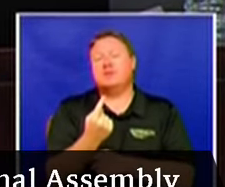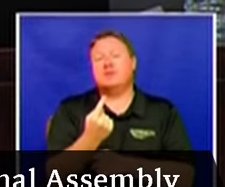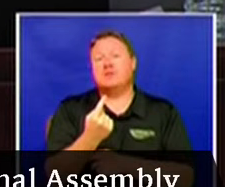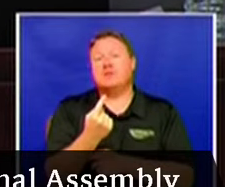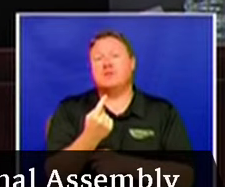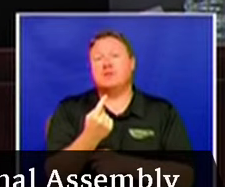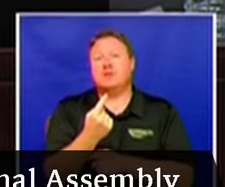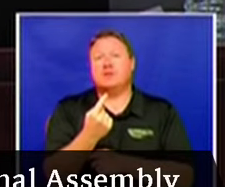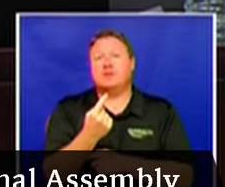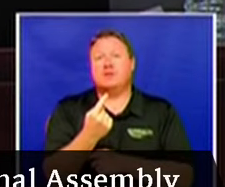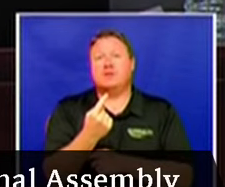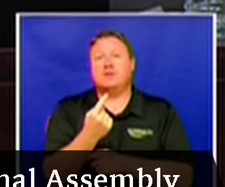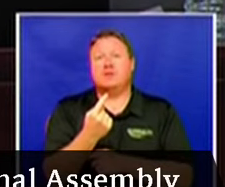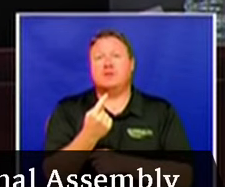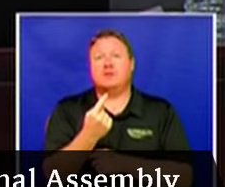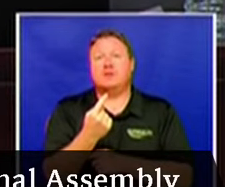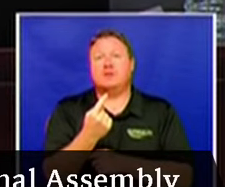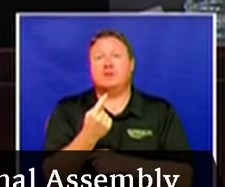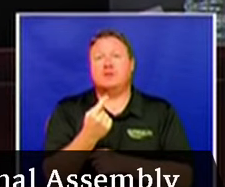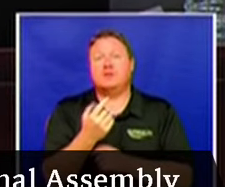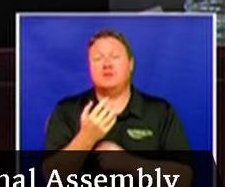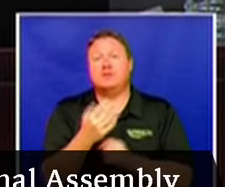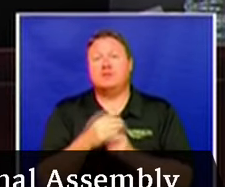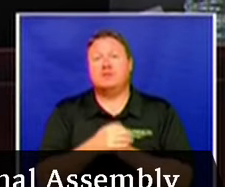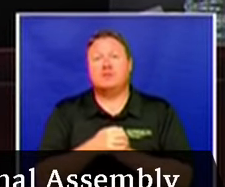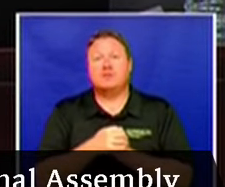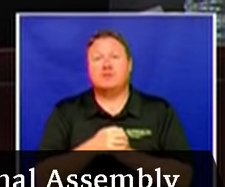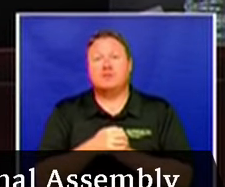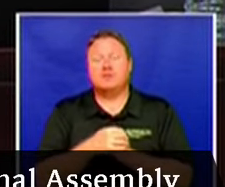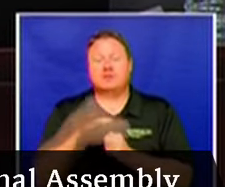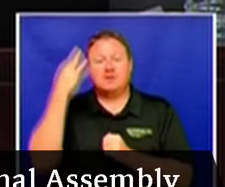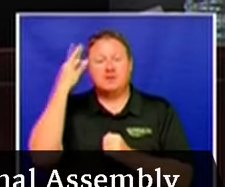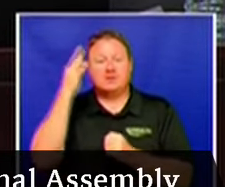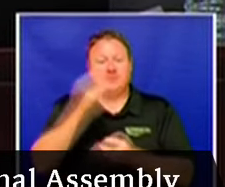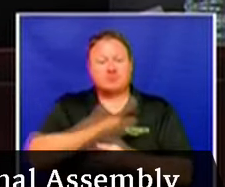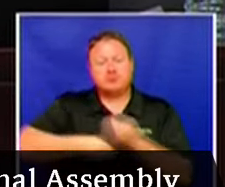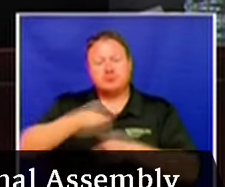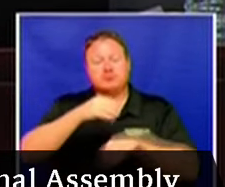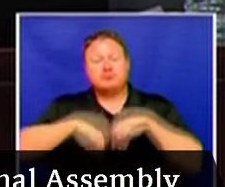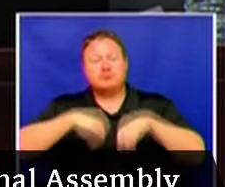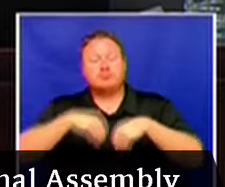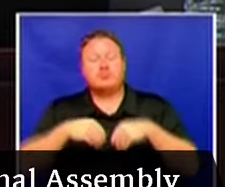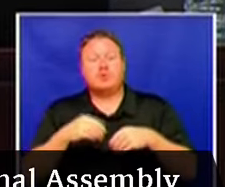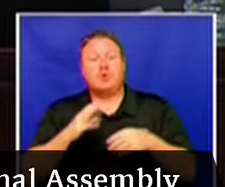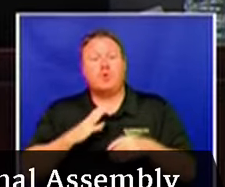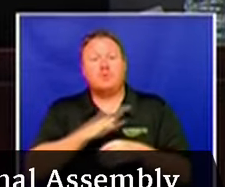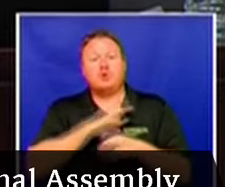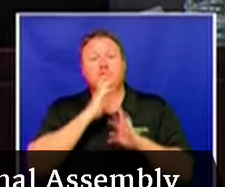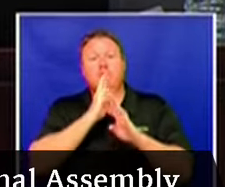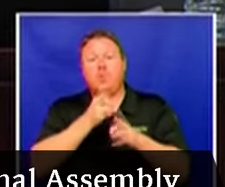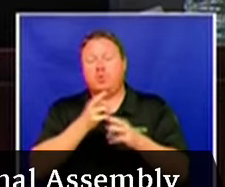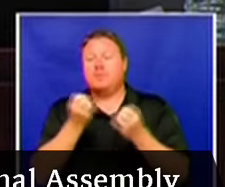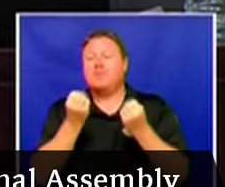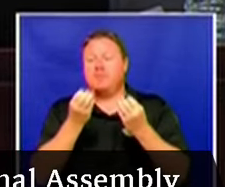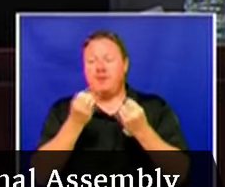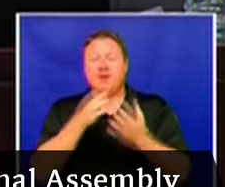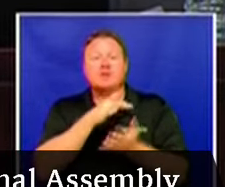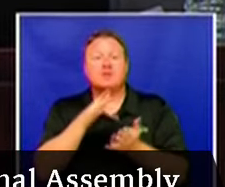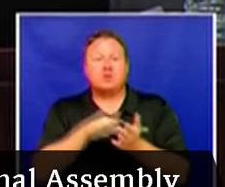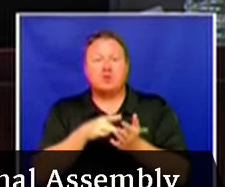look at the State Capture Commission report, in a number of cases it has said